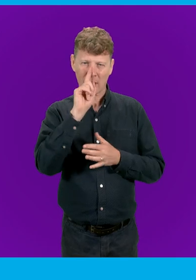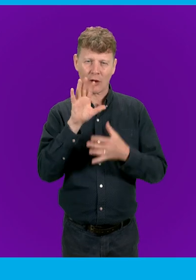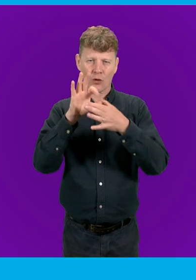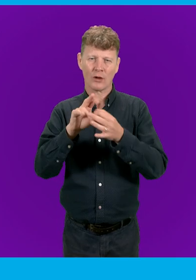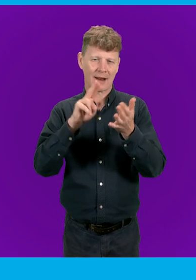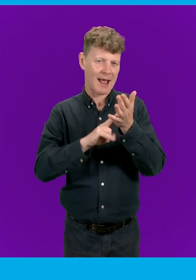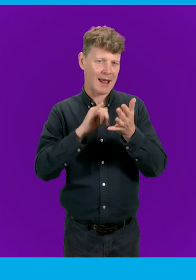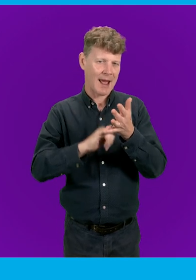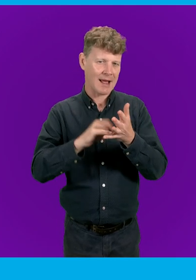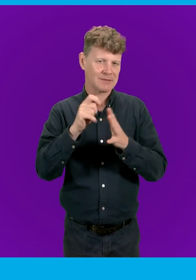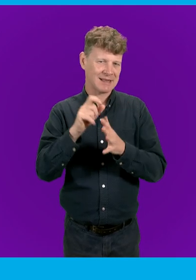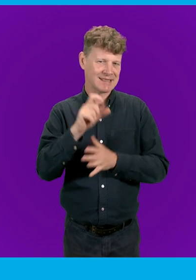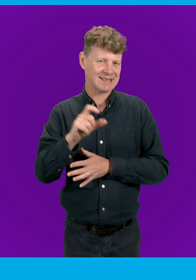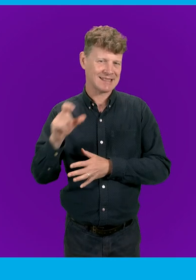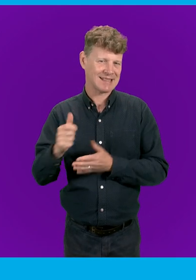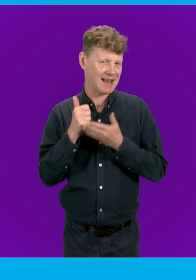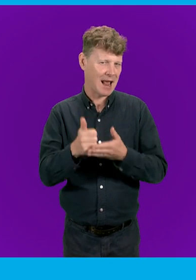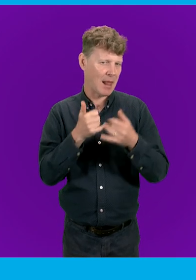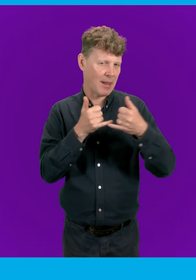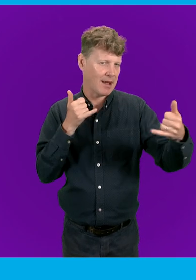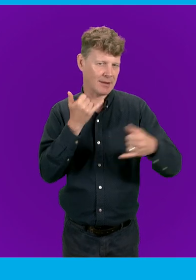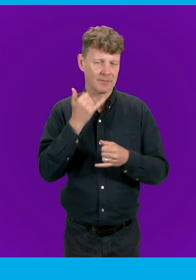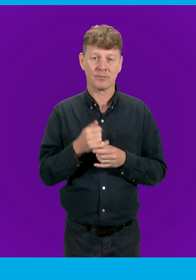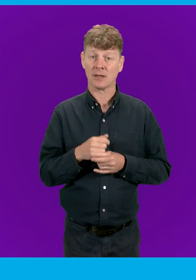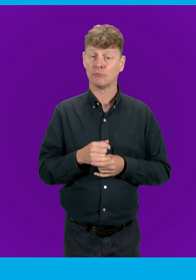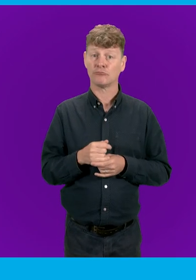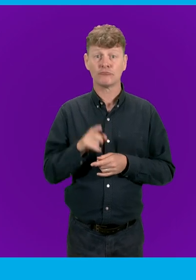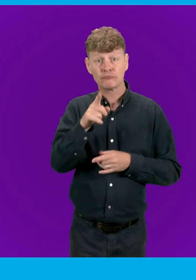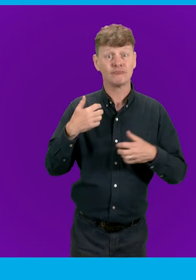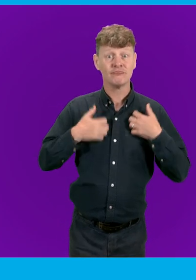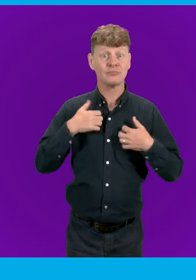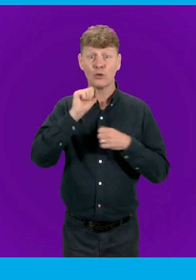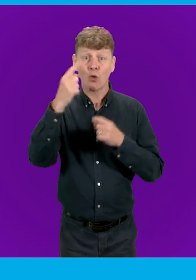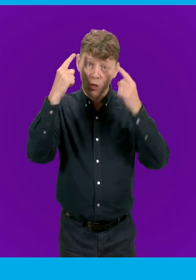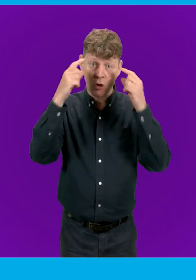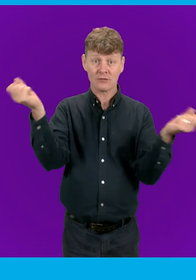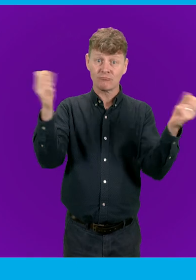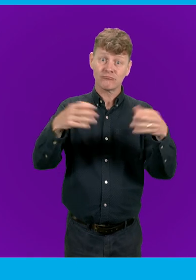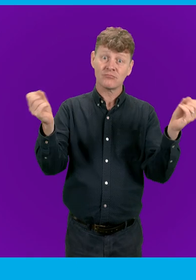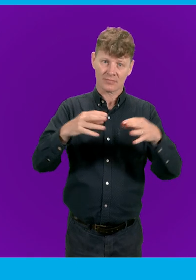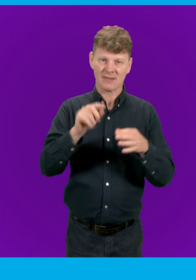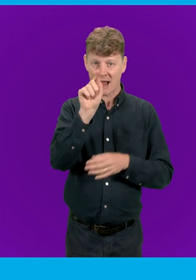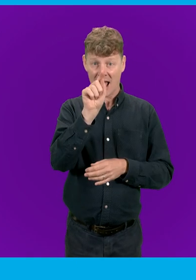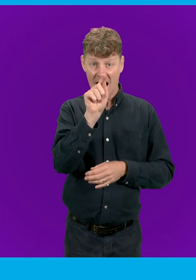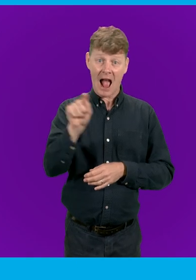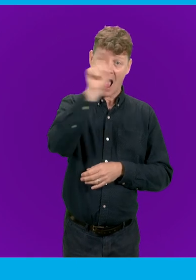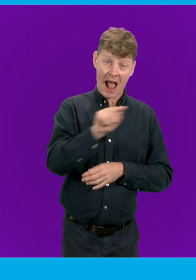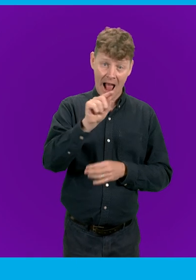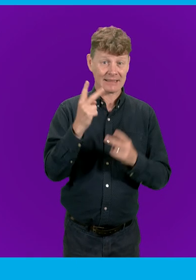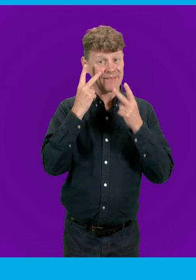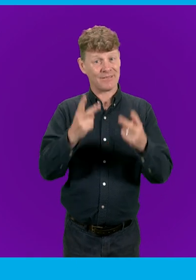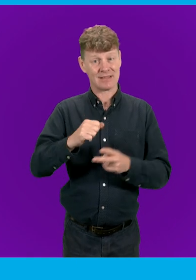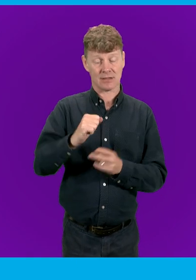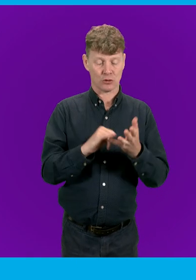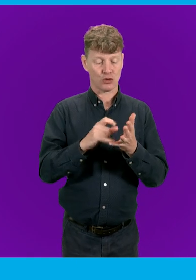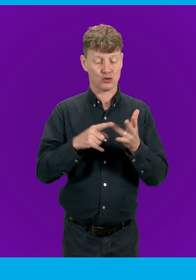helpline. If you are keen to throw your thoughts out there, you can do so using @visitscottparl on